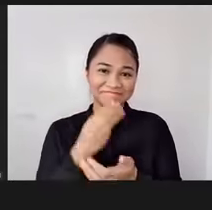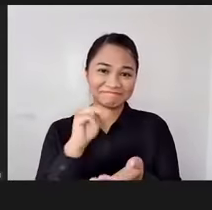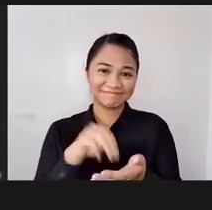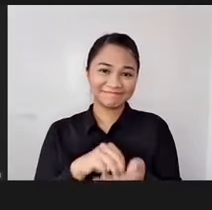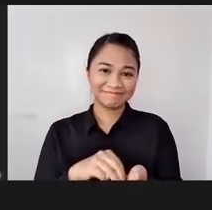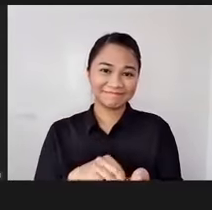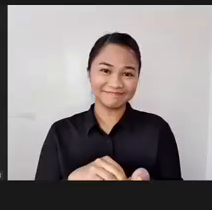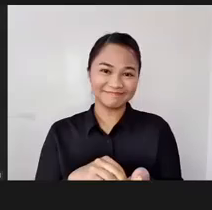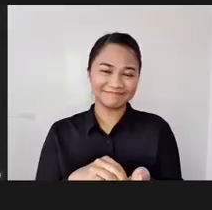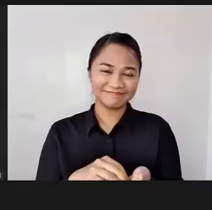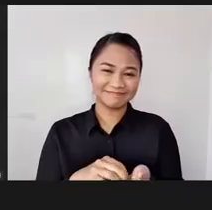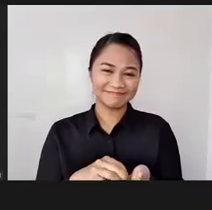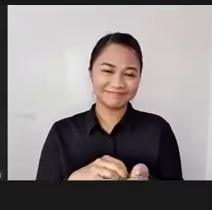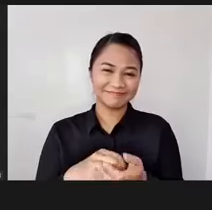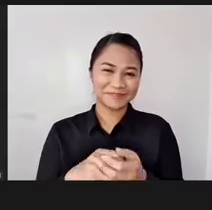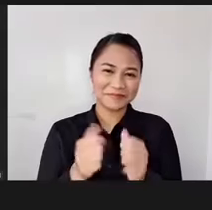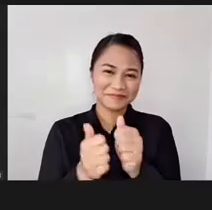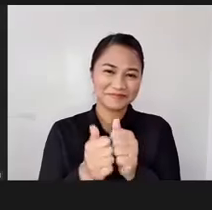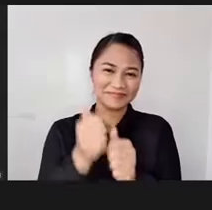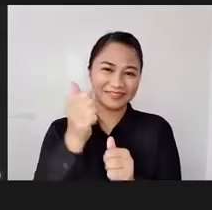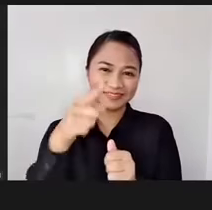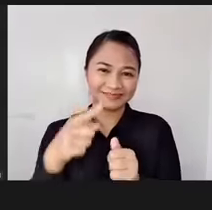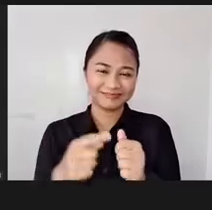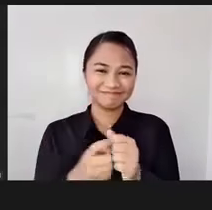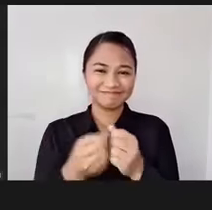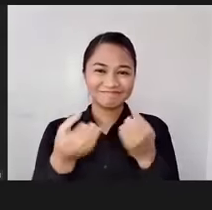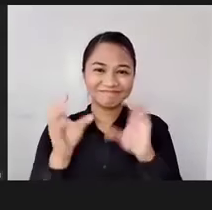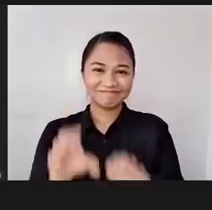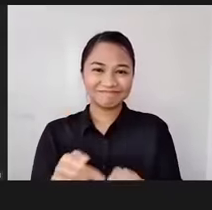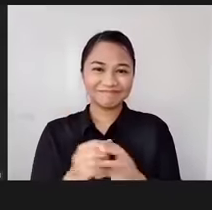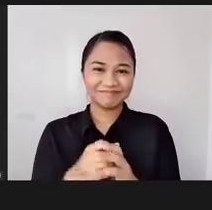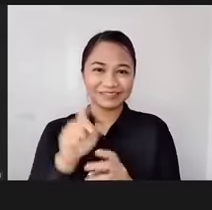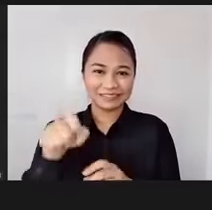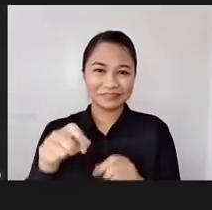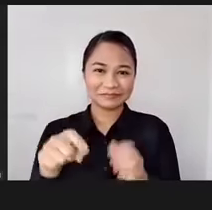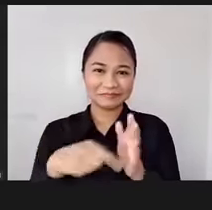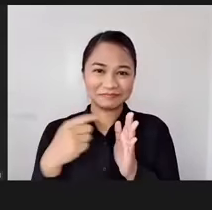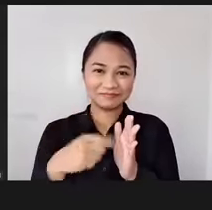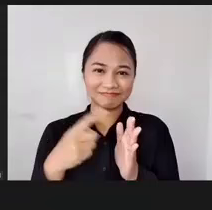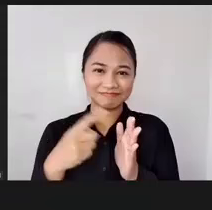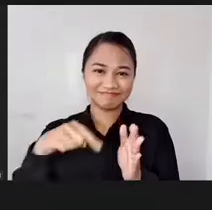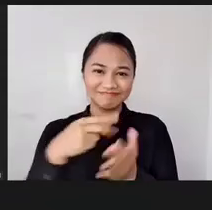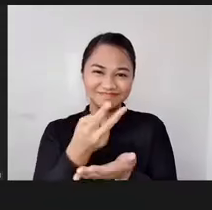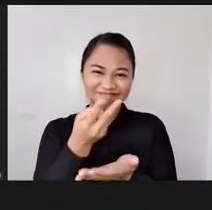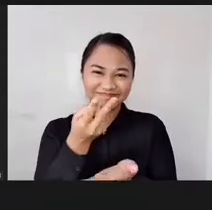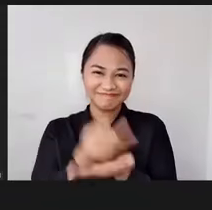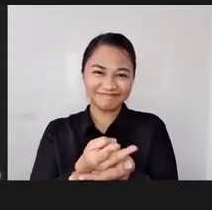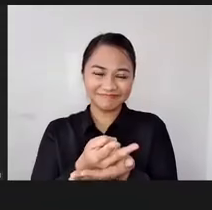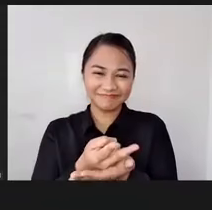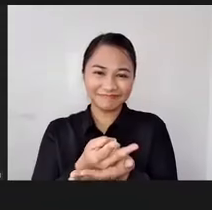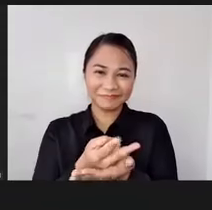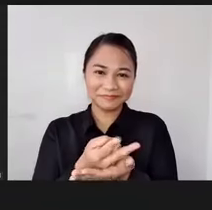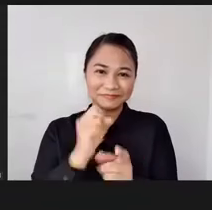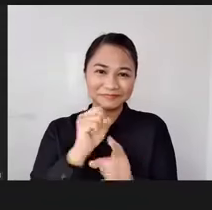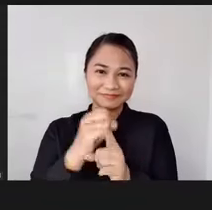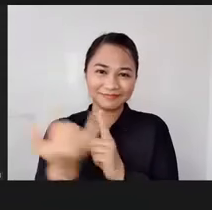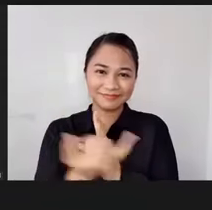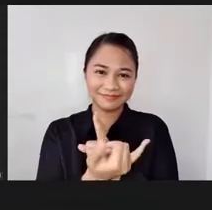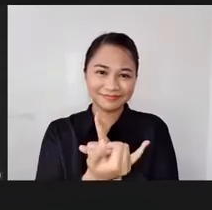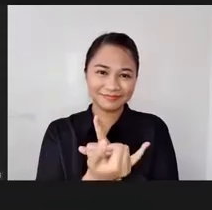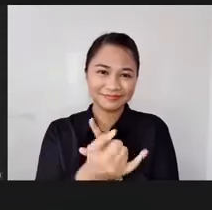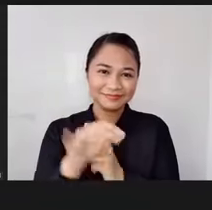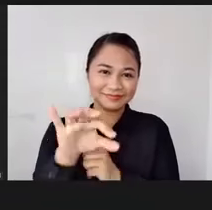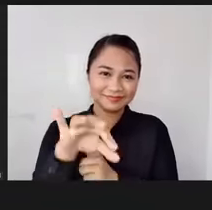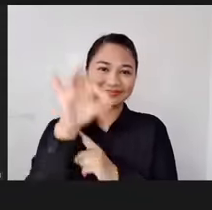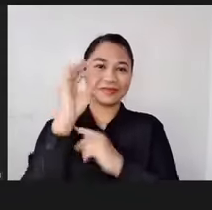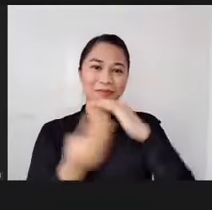to recognize the basic human rights of the socially excluded population. It stems for the bigger